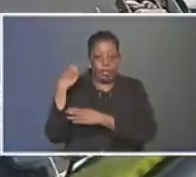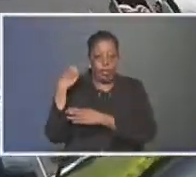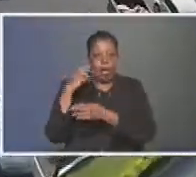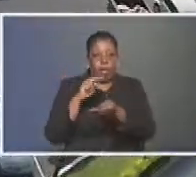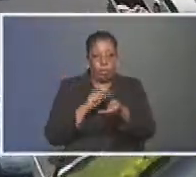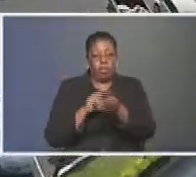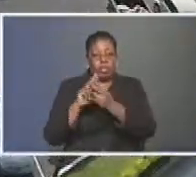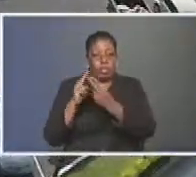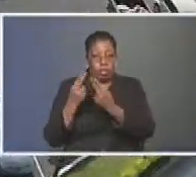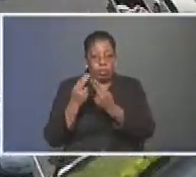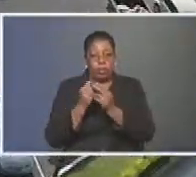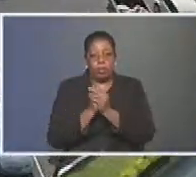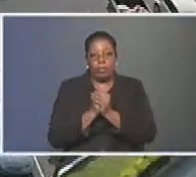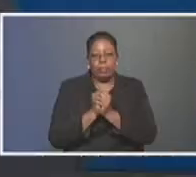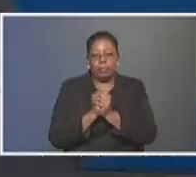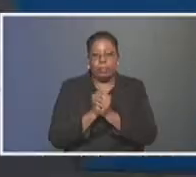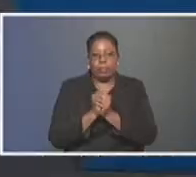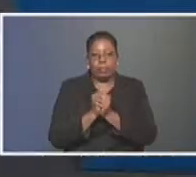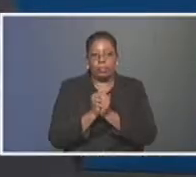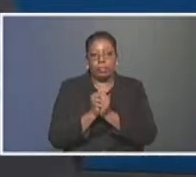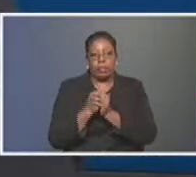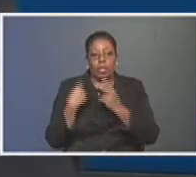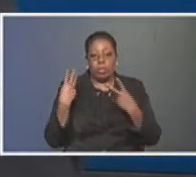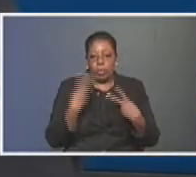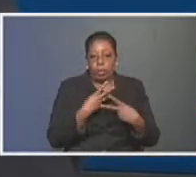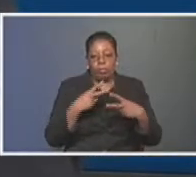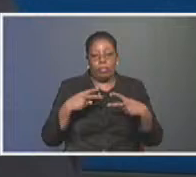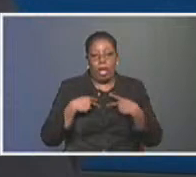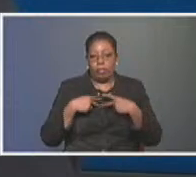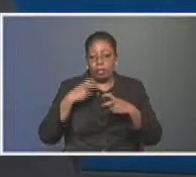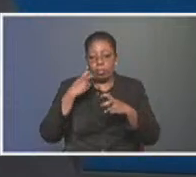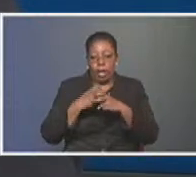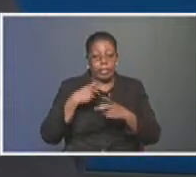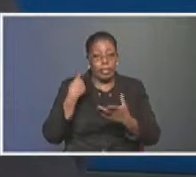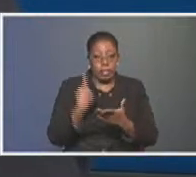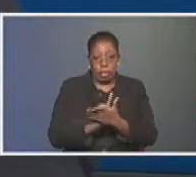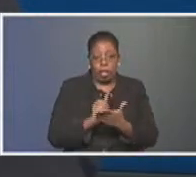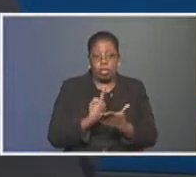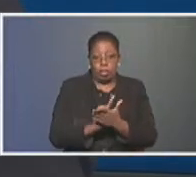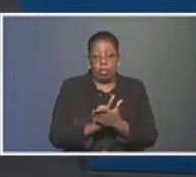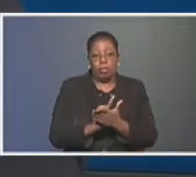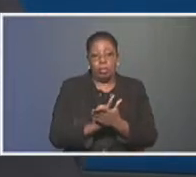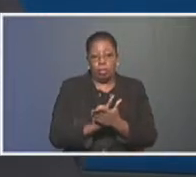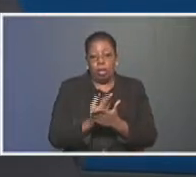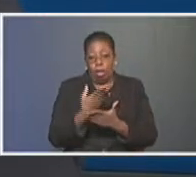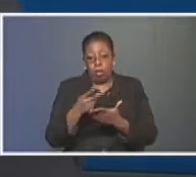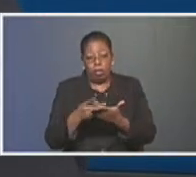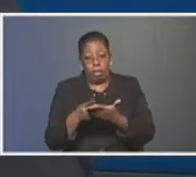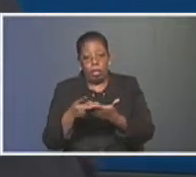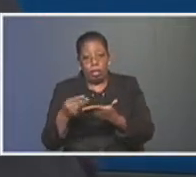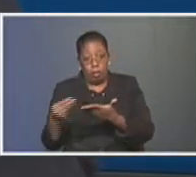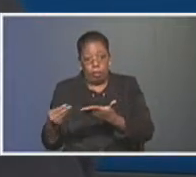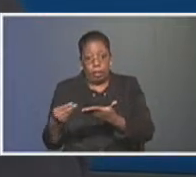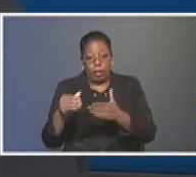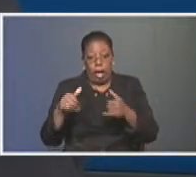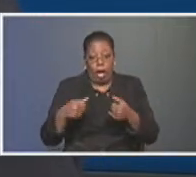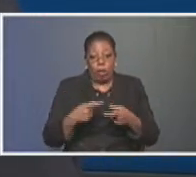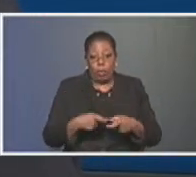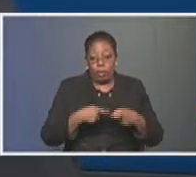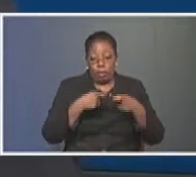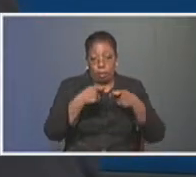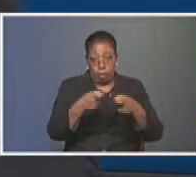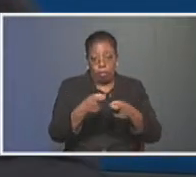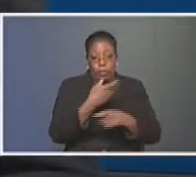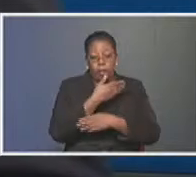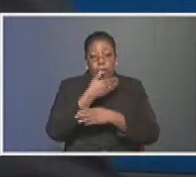Union. We would have some tough discussions in terms of their increments, how we're going to provide